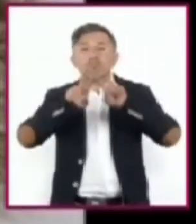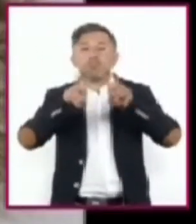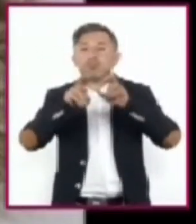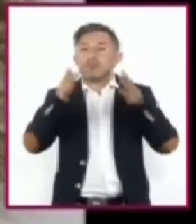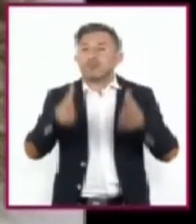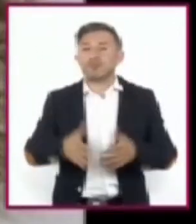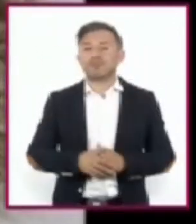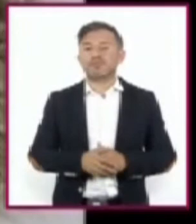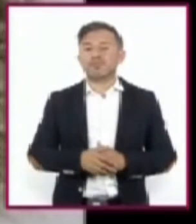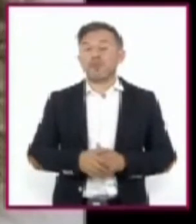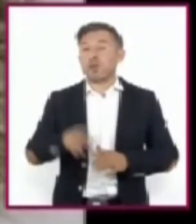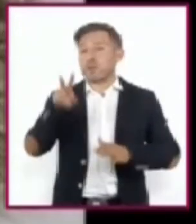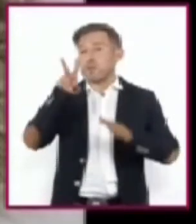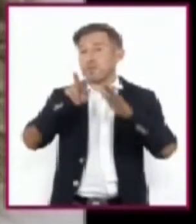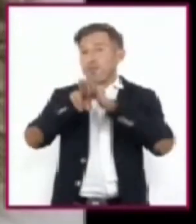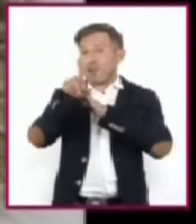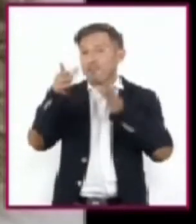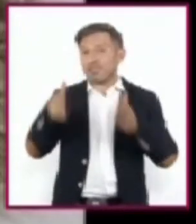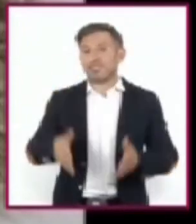Prophets.